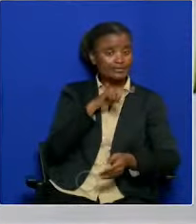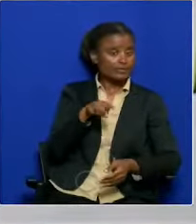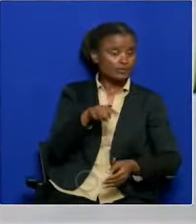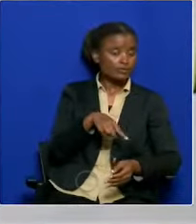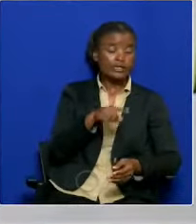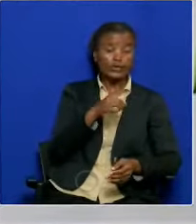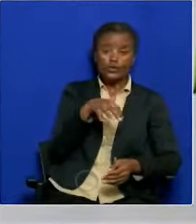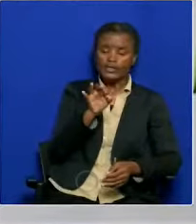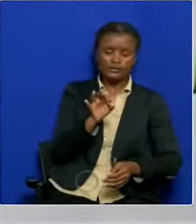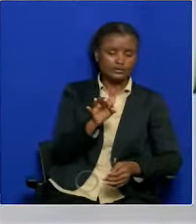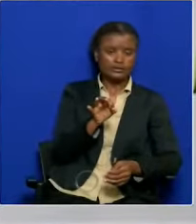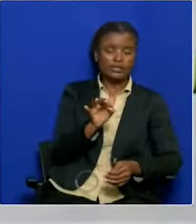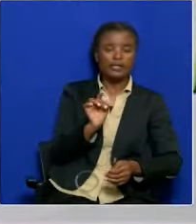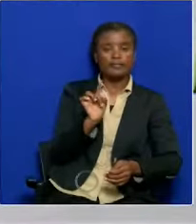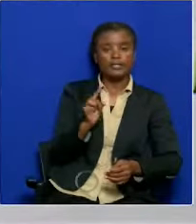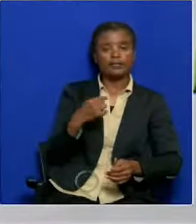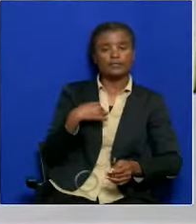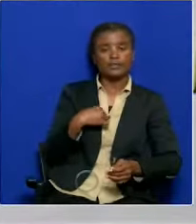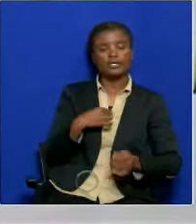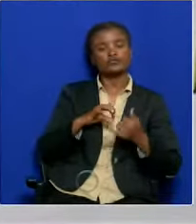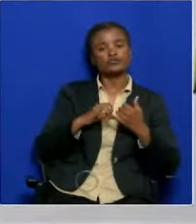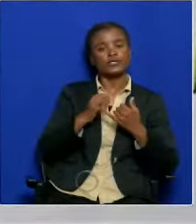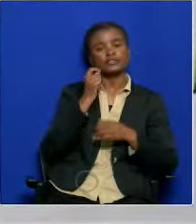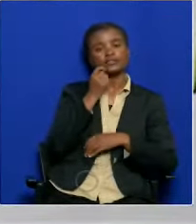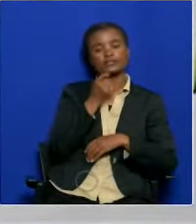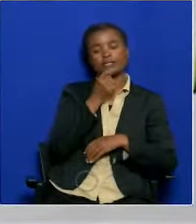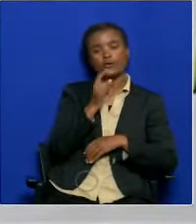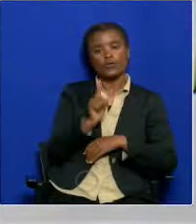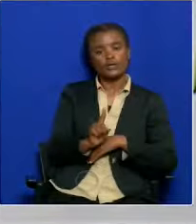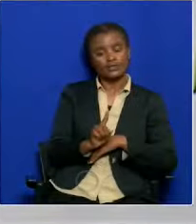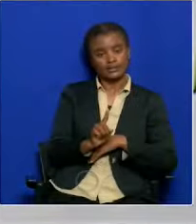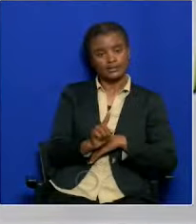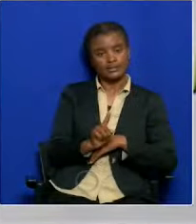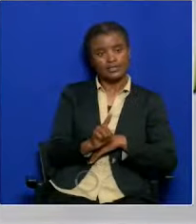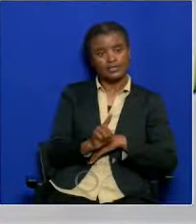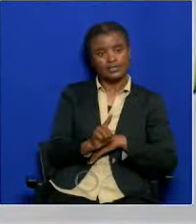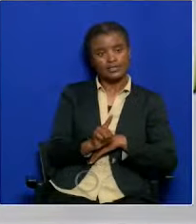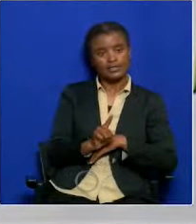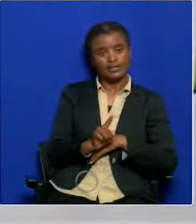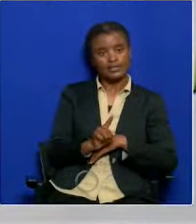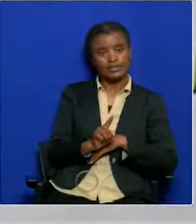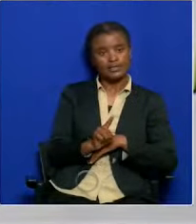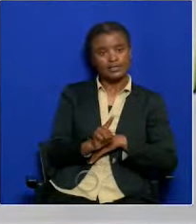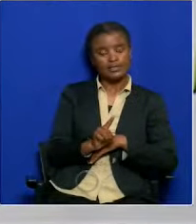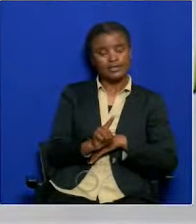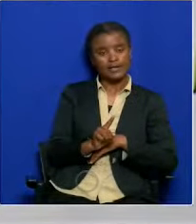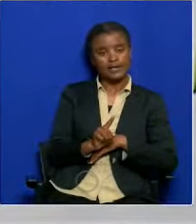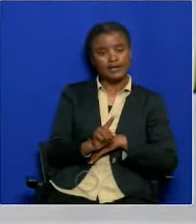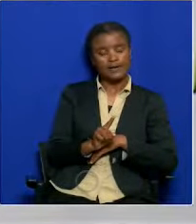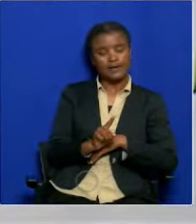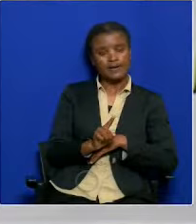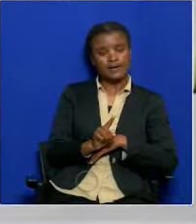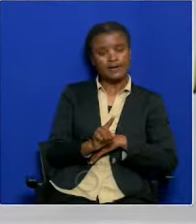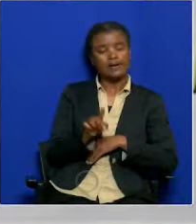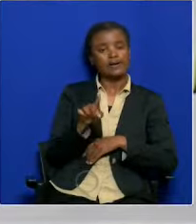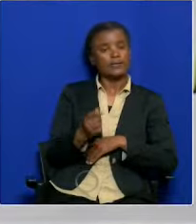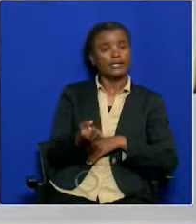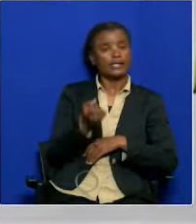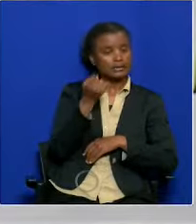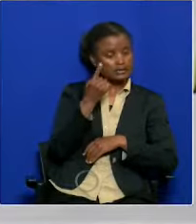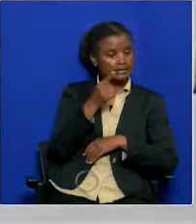indicate that there is equation in this life. I understand your outcry.